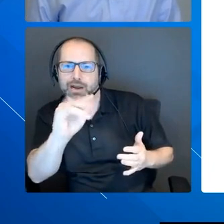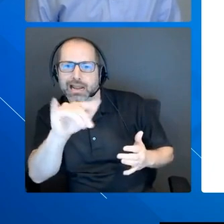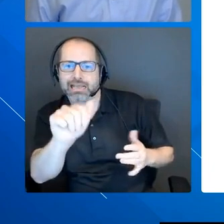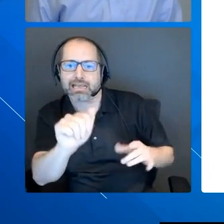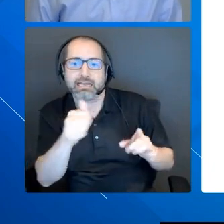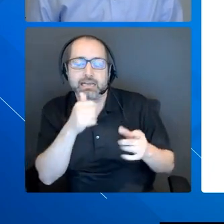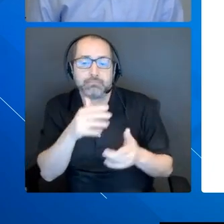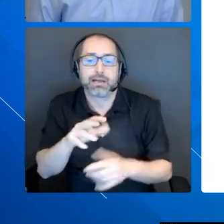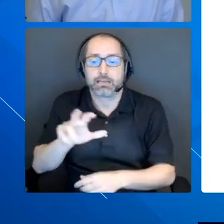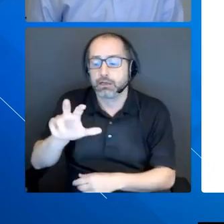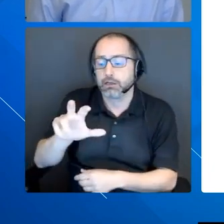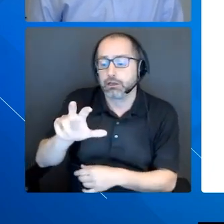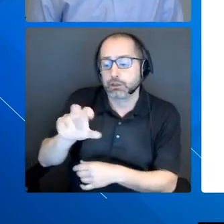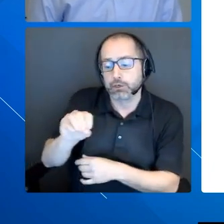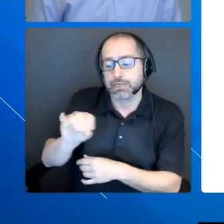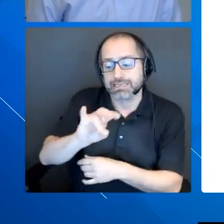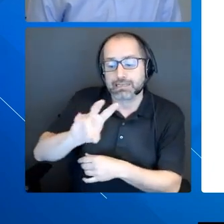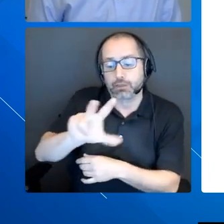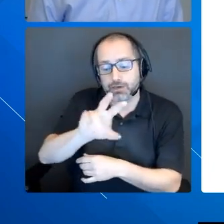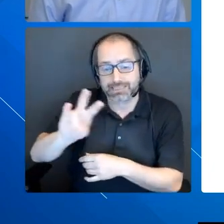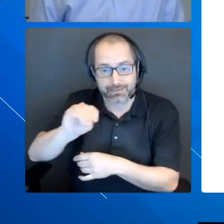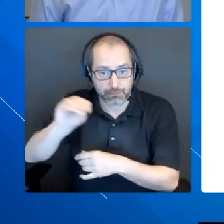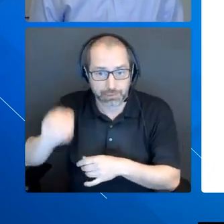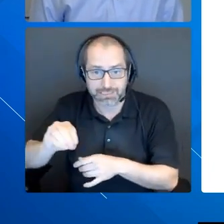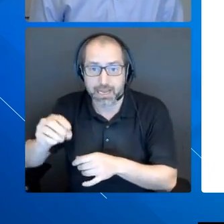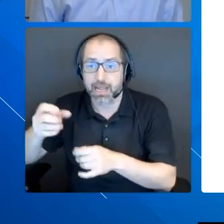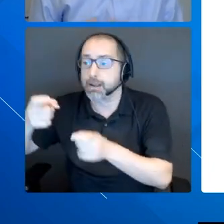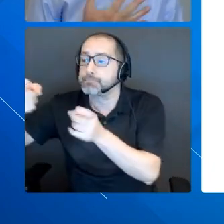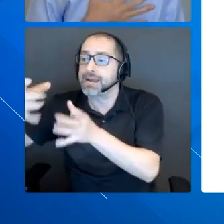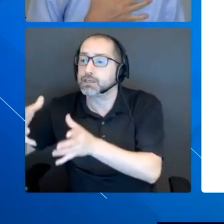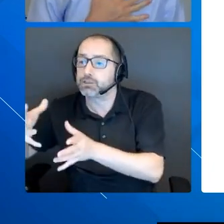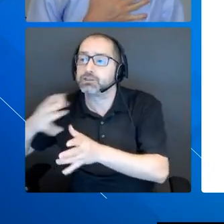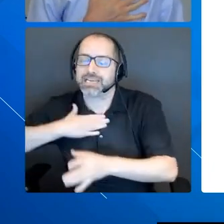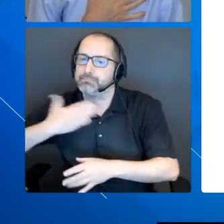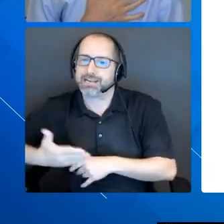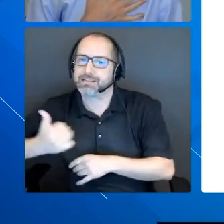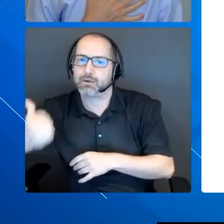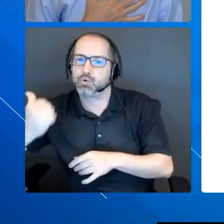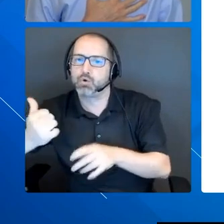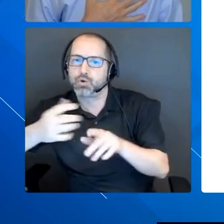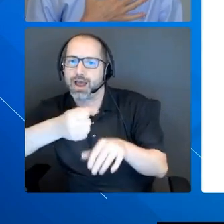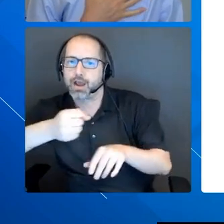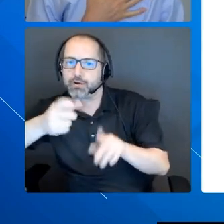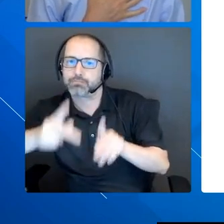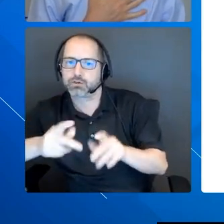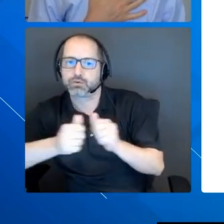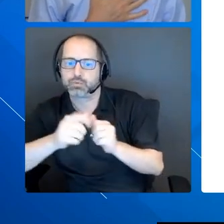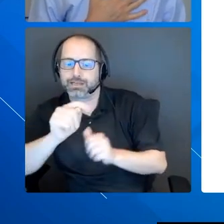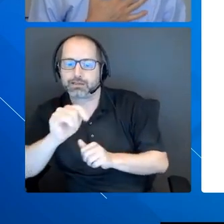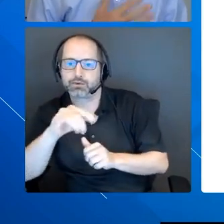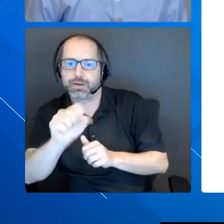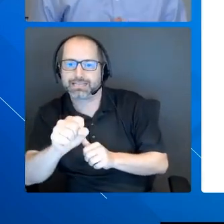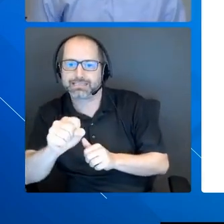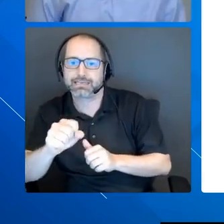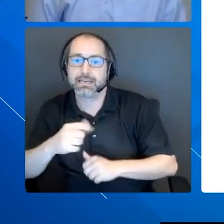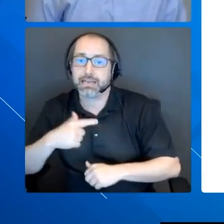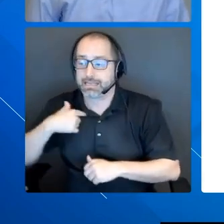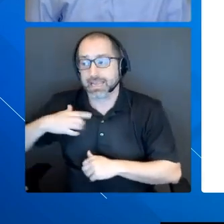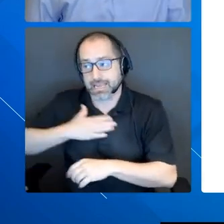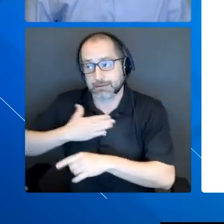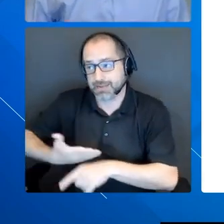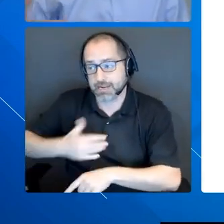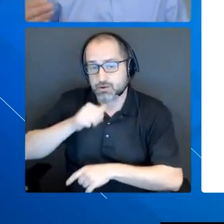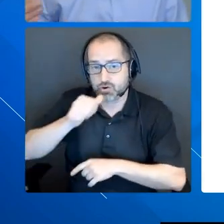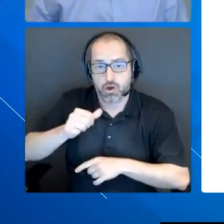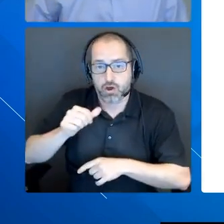hiring managers admitted to not being willing to hire someone with Tourette's. They admitted to not being willing to hire me. And